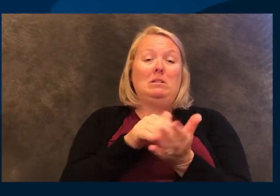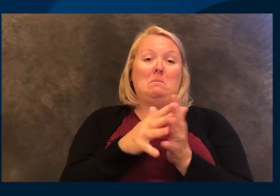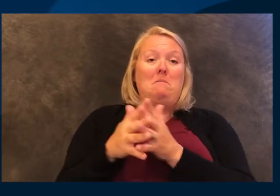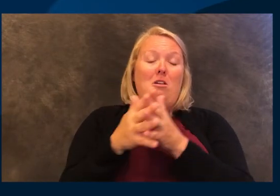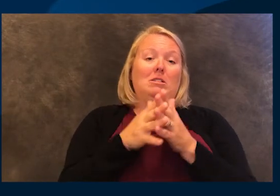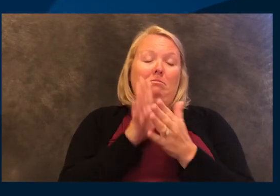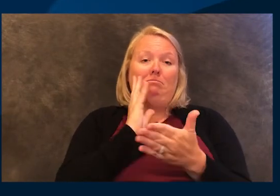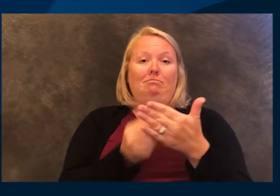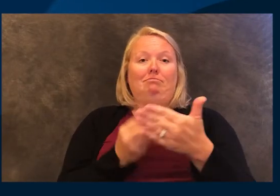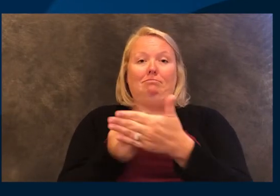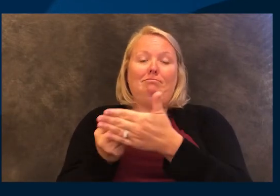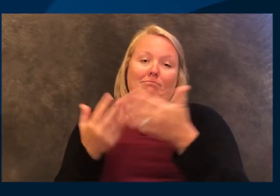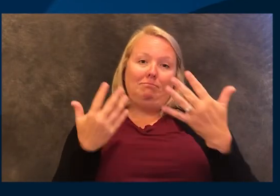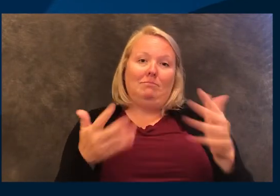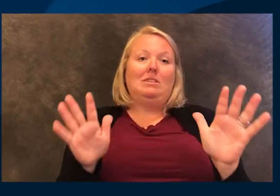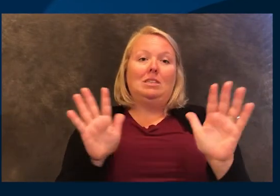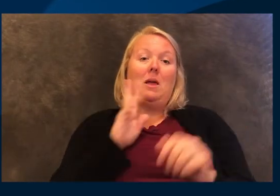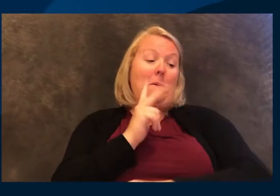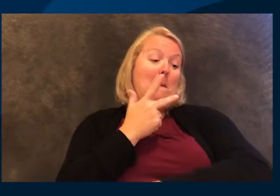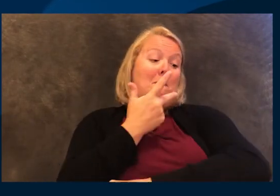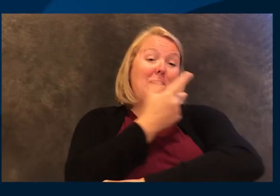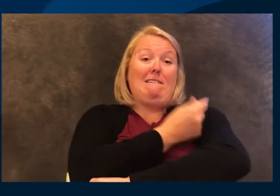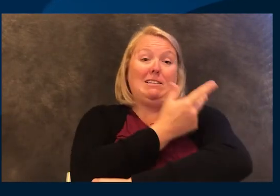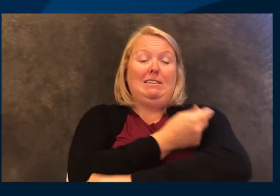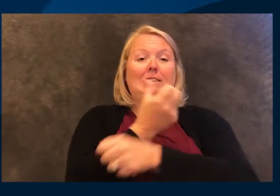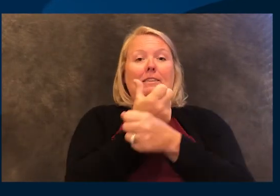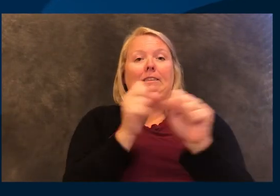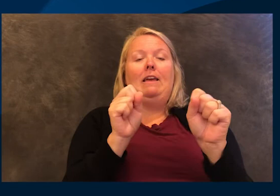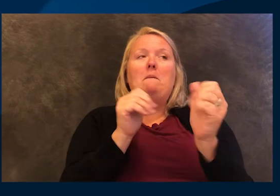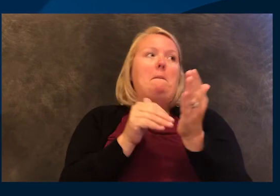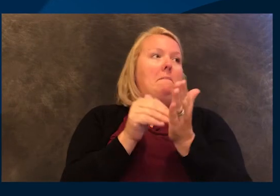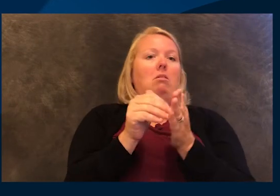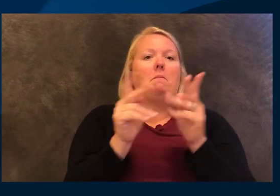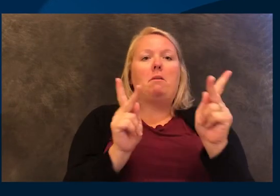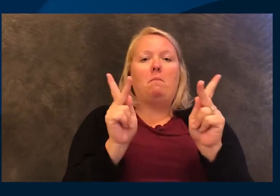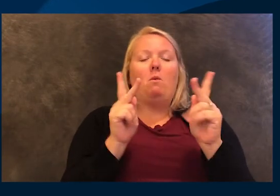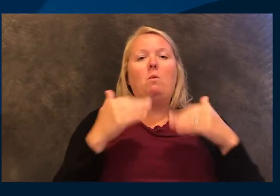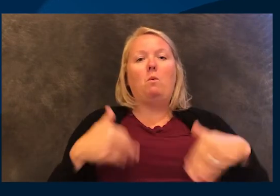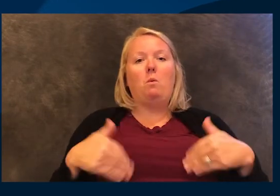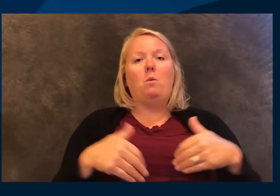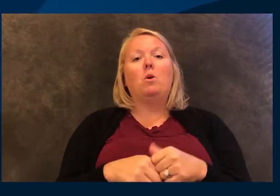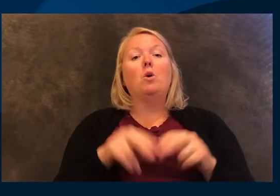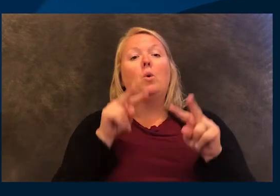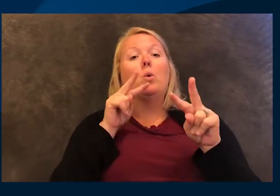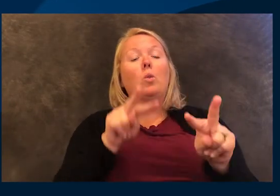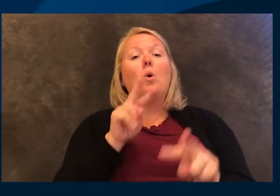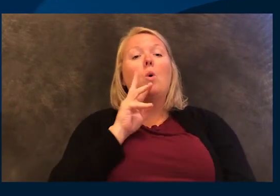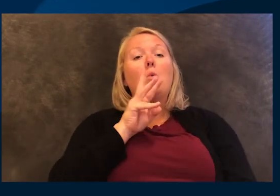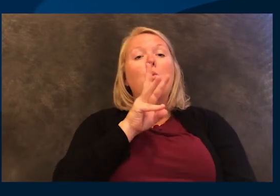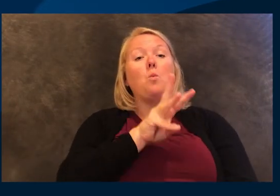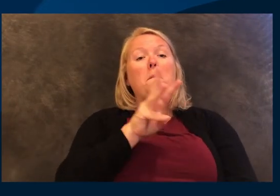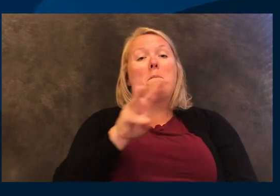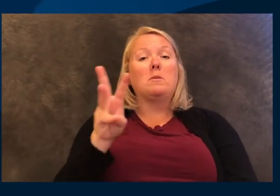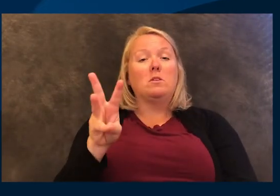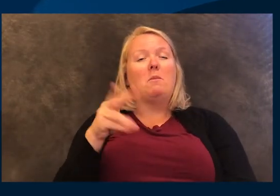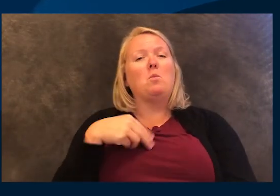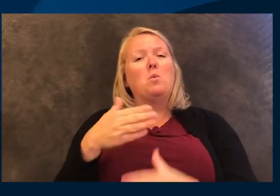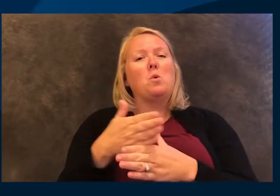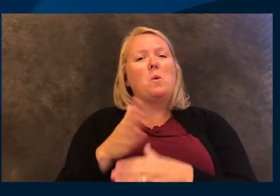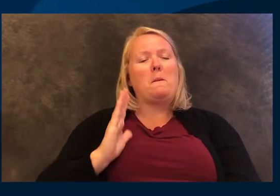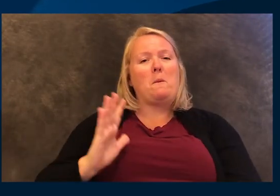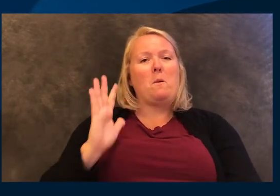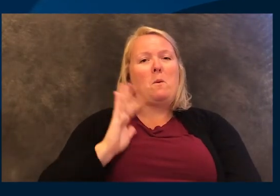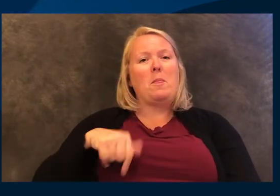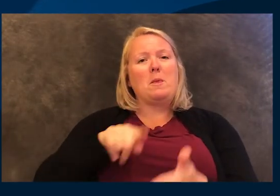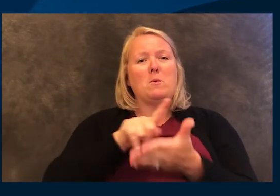vaccines, risks, and all have saved millions. If you look at the websites, we've shared them before. This week, we